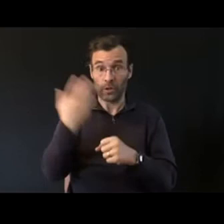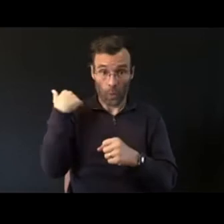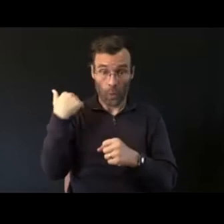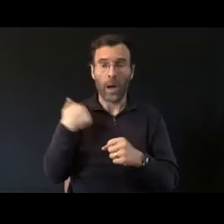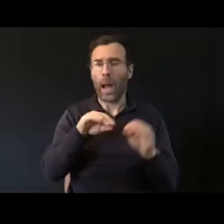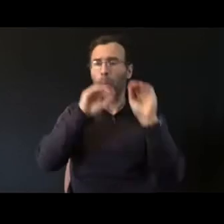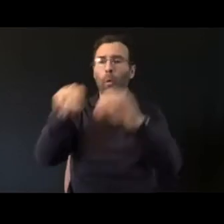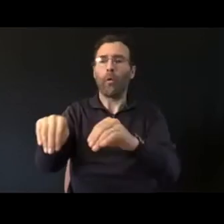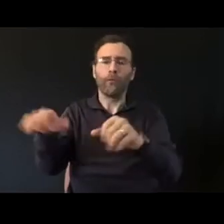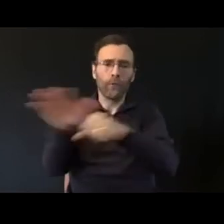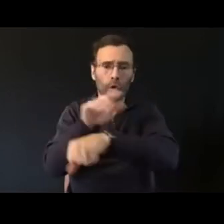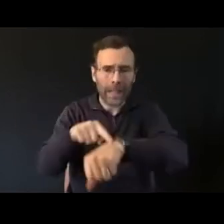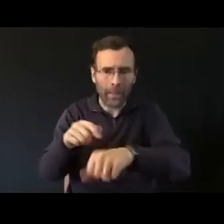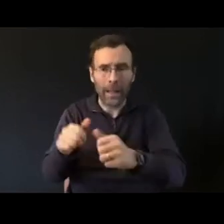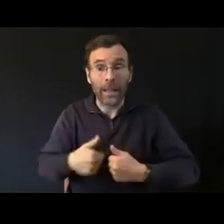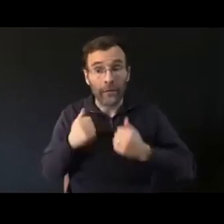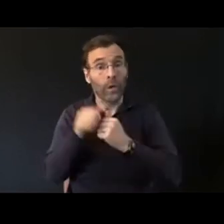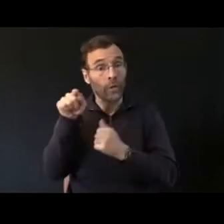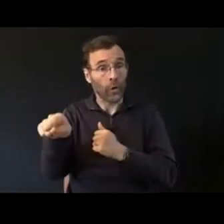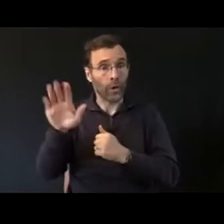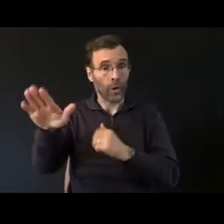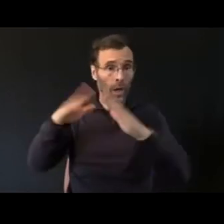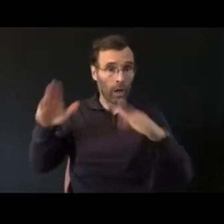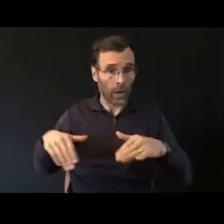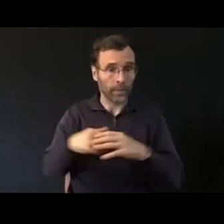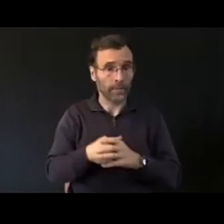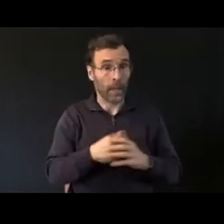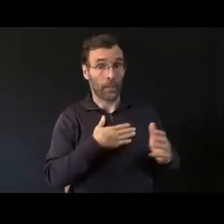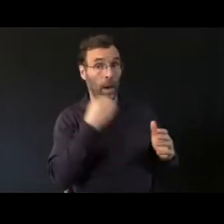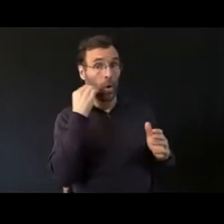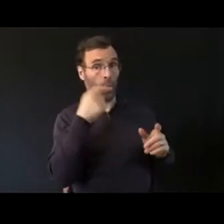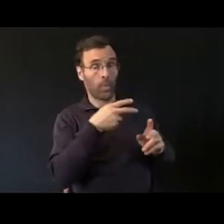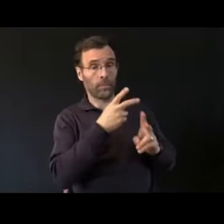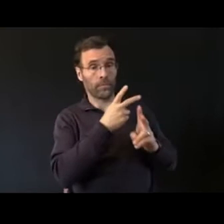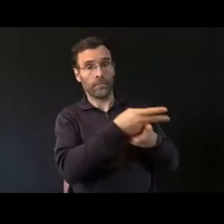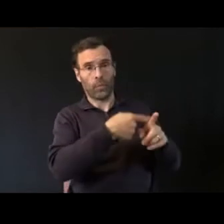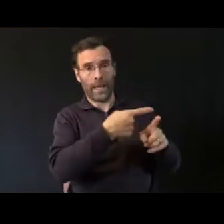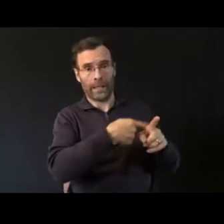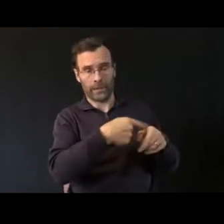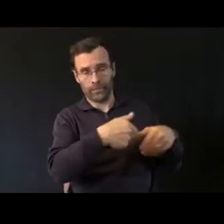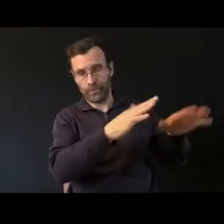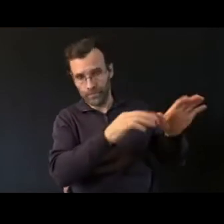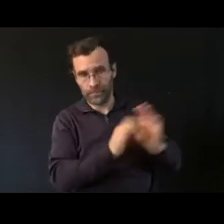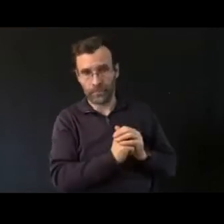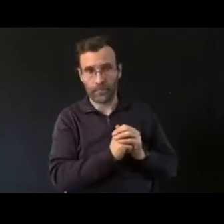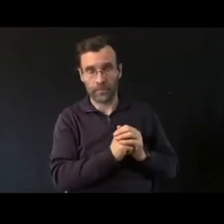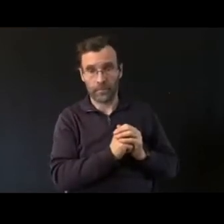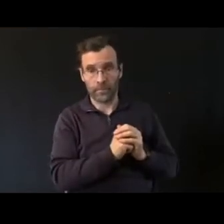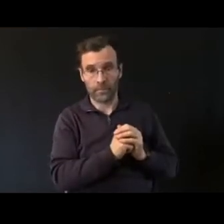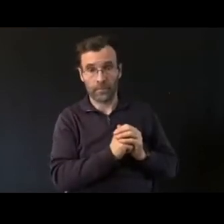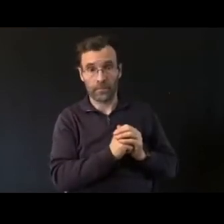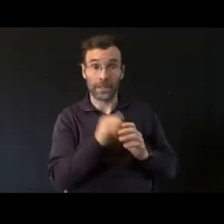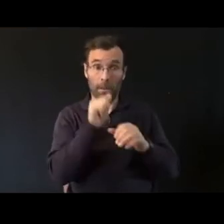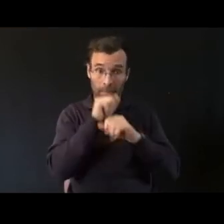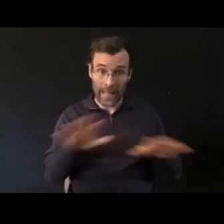full time and rented out my home now, which has been a blessing, because